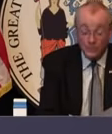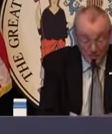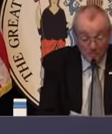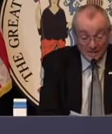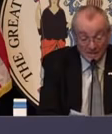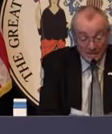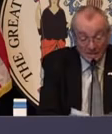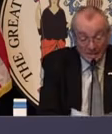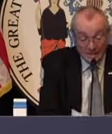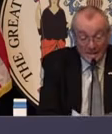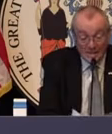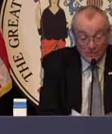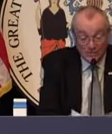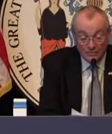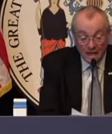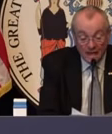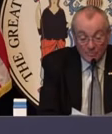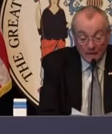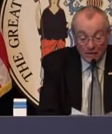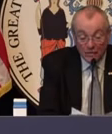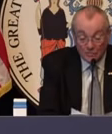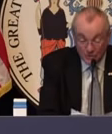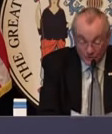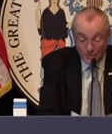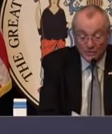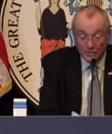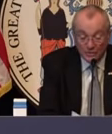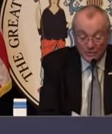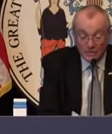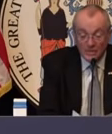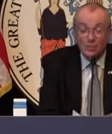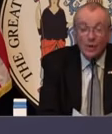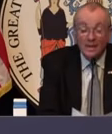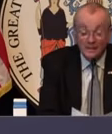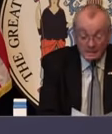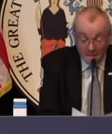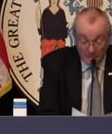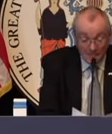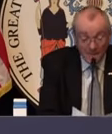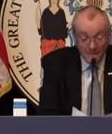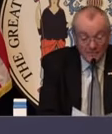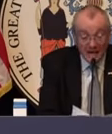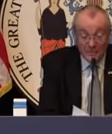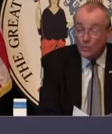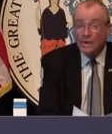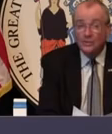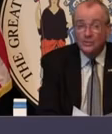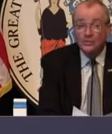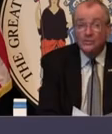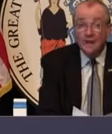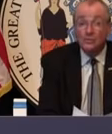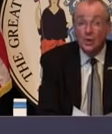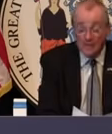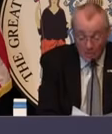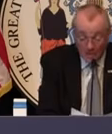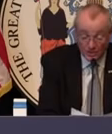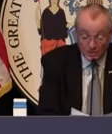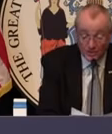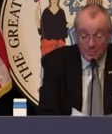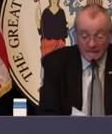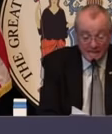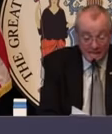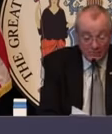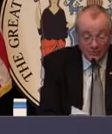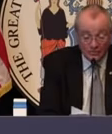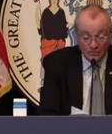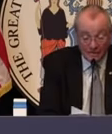so as we speak. Eddie is survived by her and Bill's children, as I mentioned, Wayne and Kim, 5 grandchildren, 5